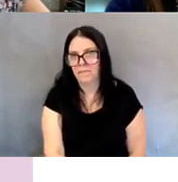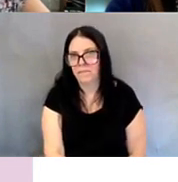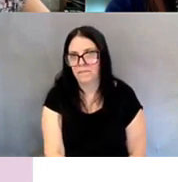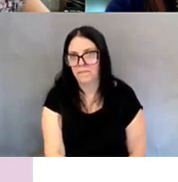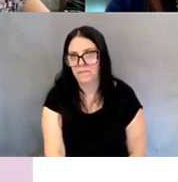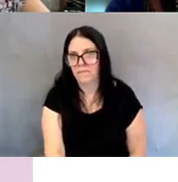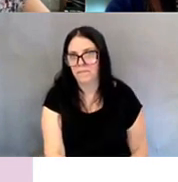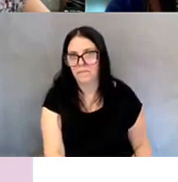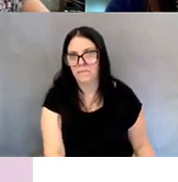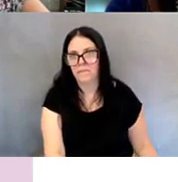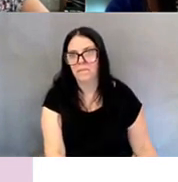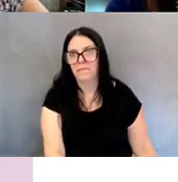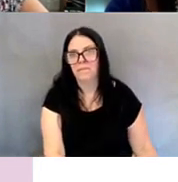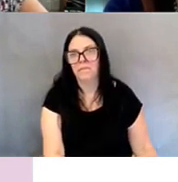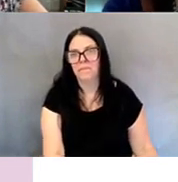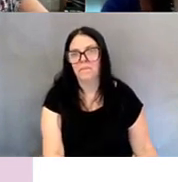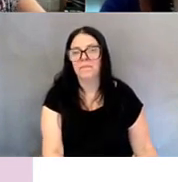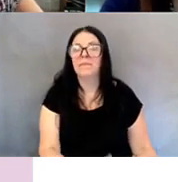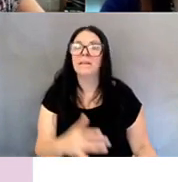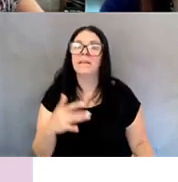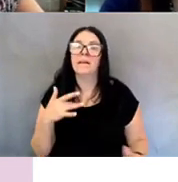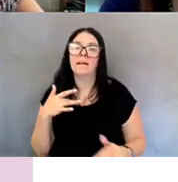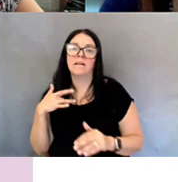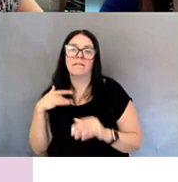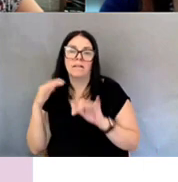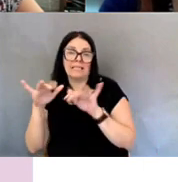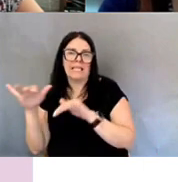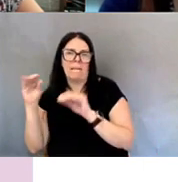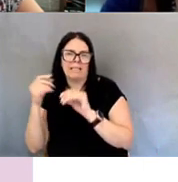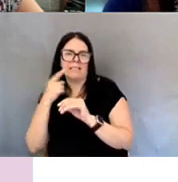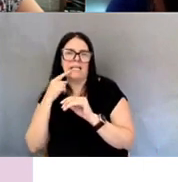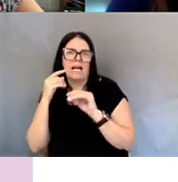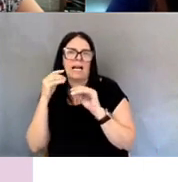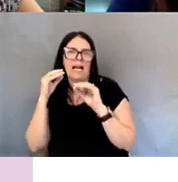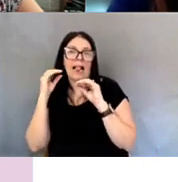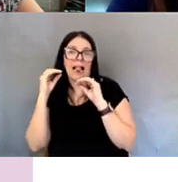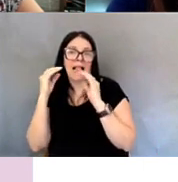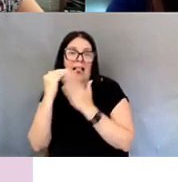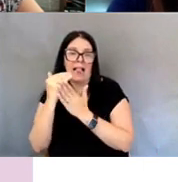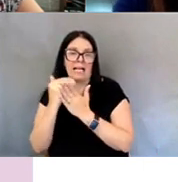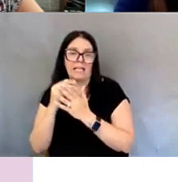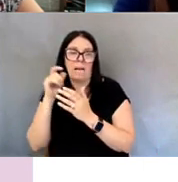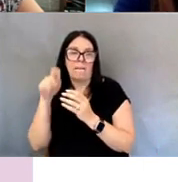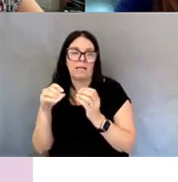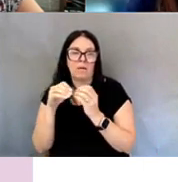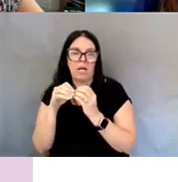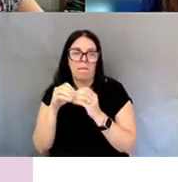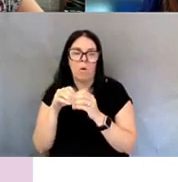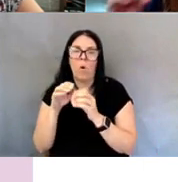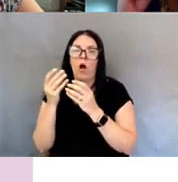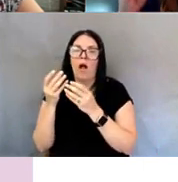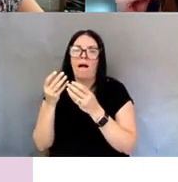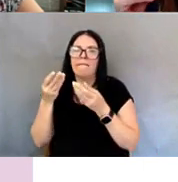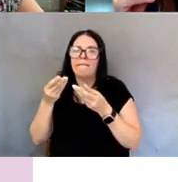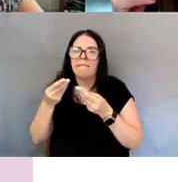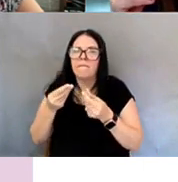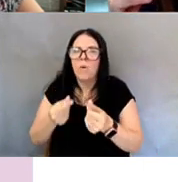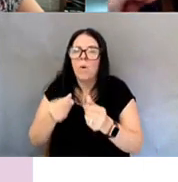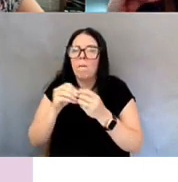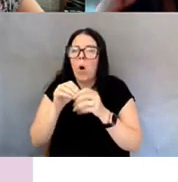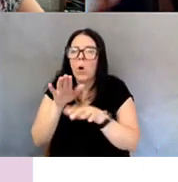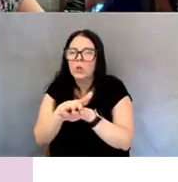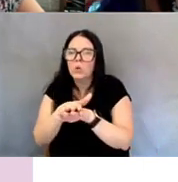The lesson needs to flow more slowly to ensure understanding and allow for questions. Allison, that is brilliant because you're